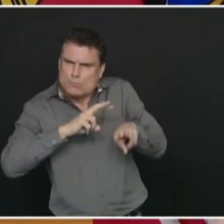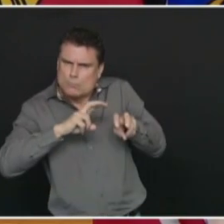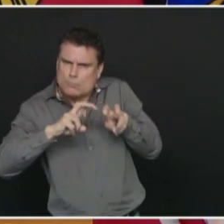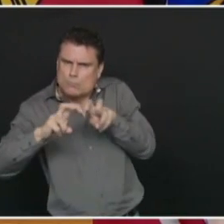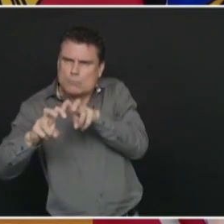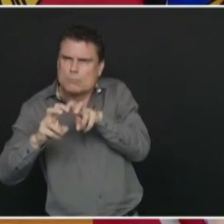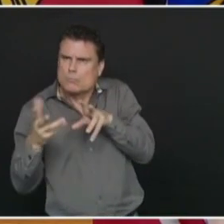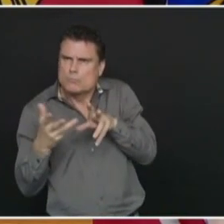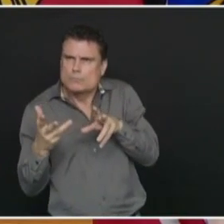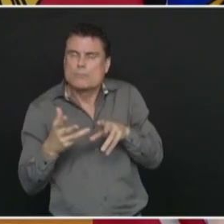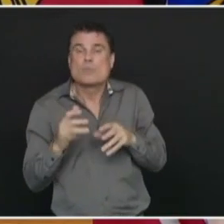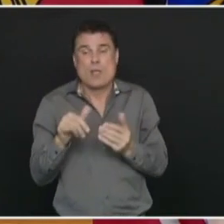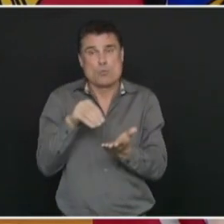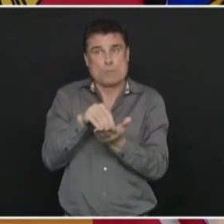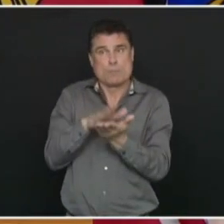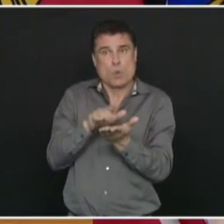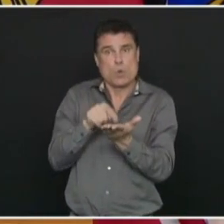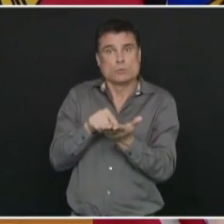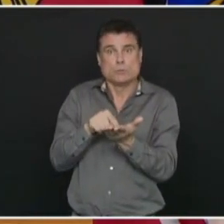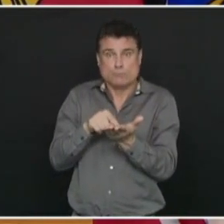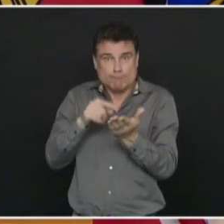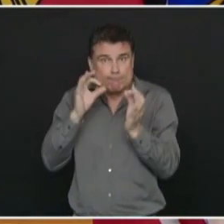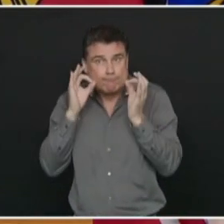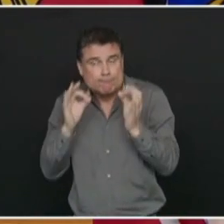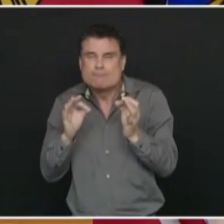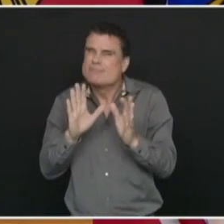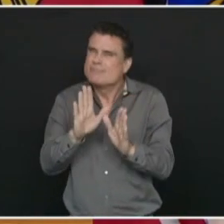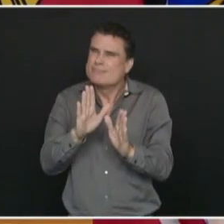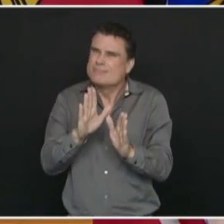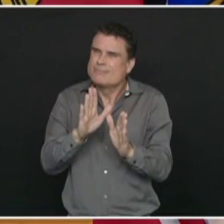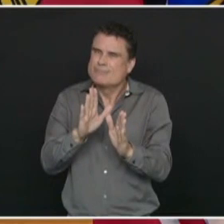Next question is from John Hernandez, CBC.